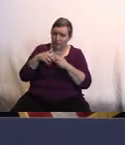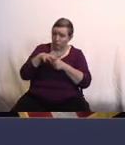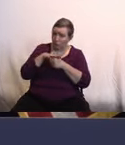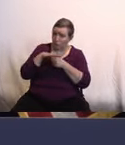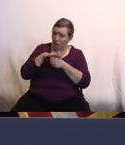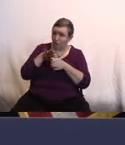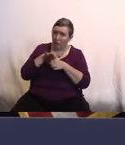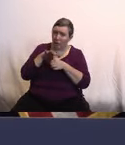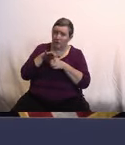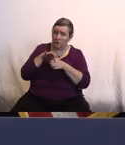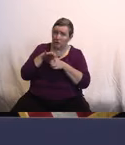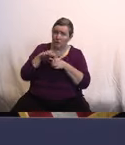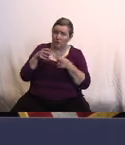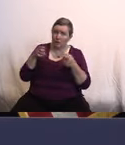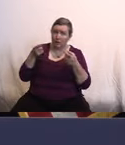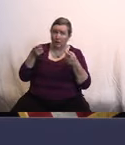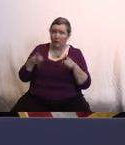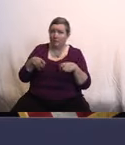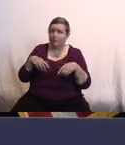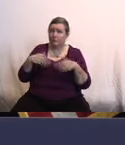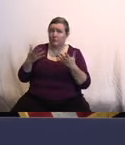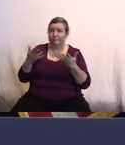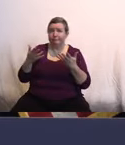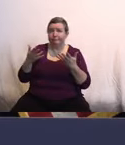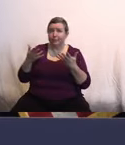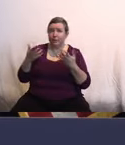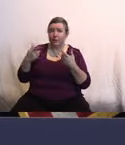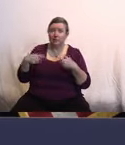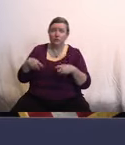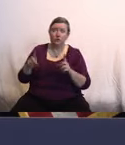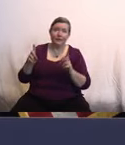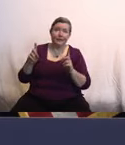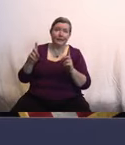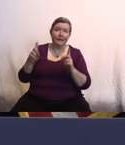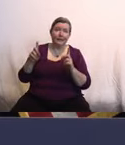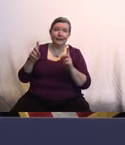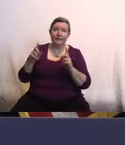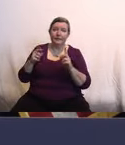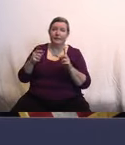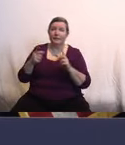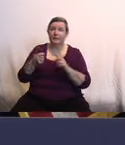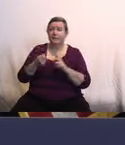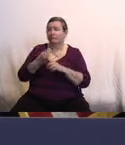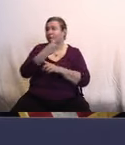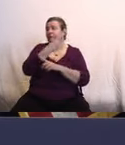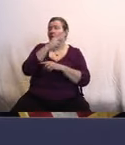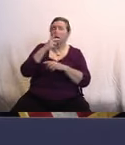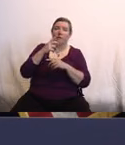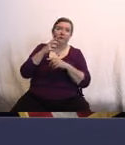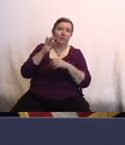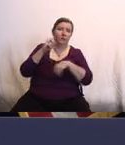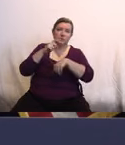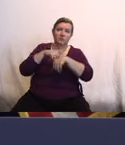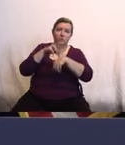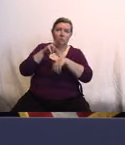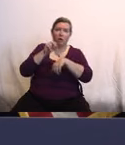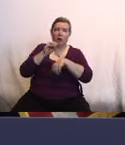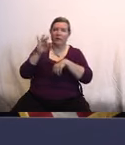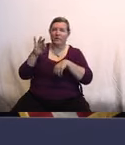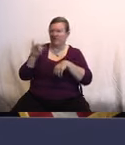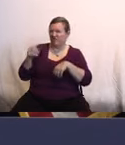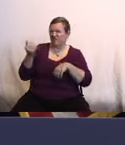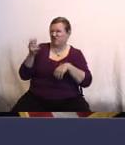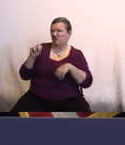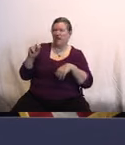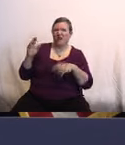at random times, like in the middle of January, when voter turnout is likely to be very low? And finally, there's a Republican seat on the Election